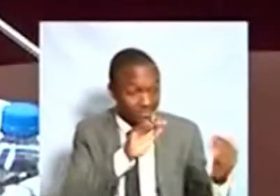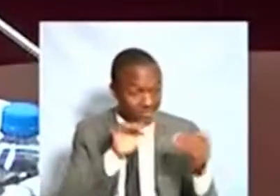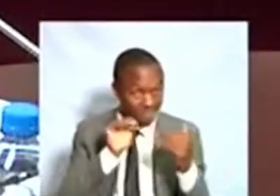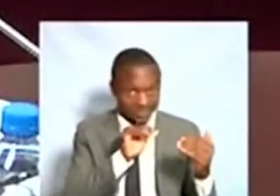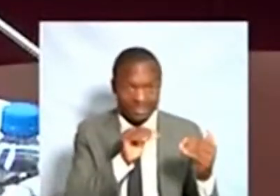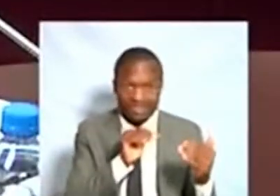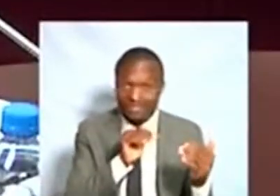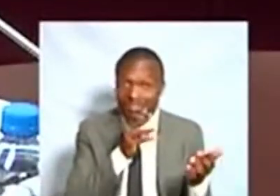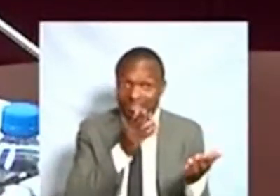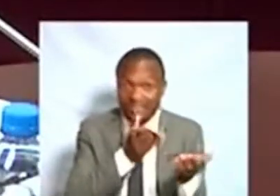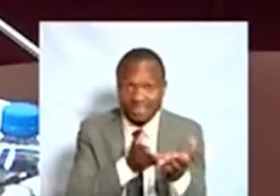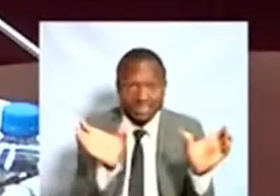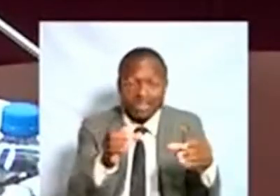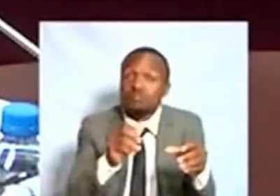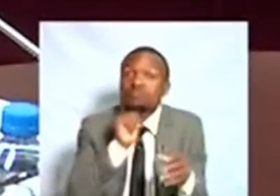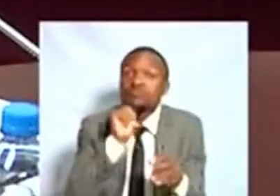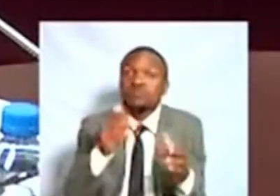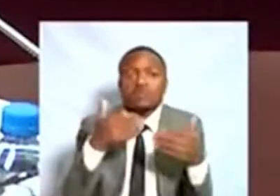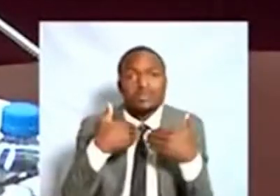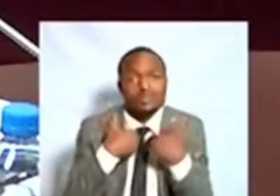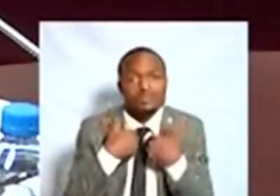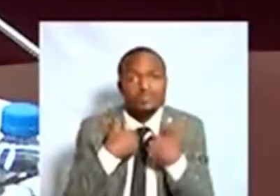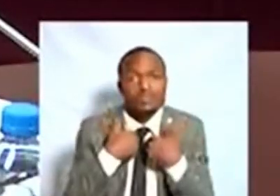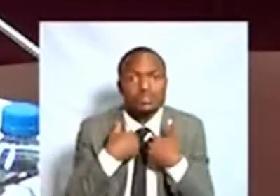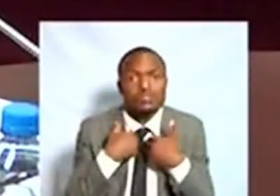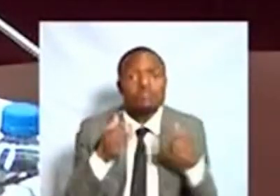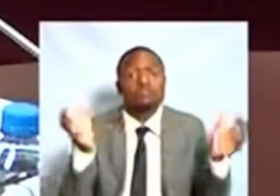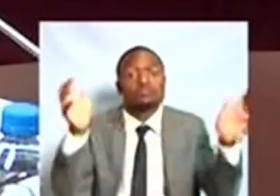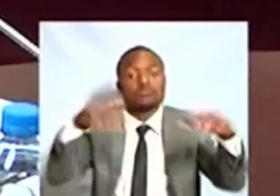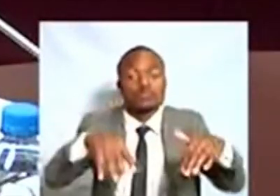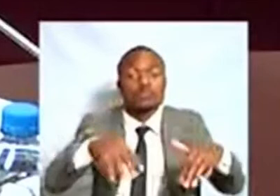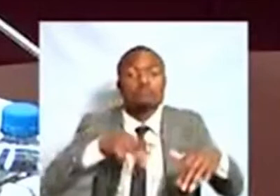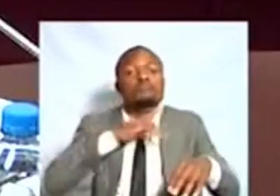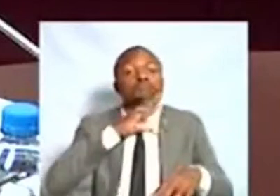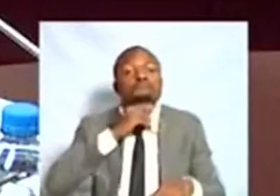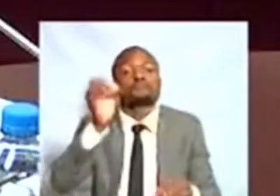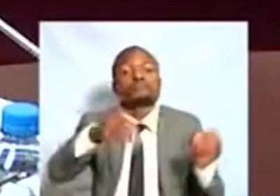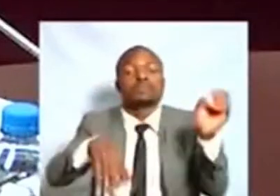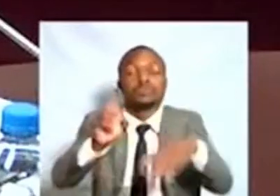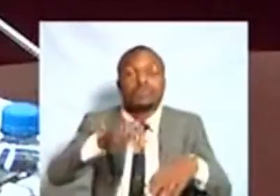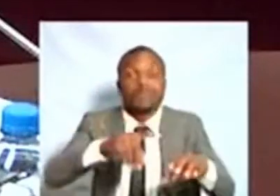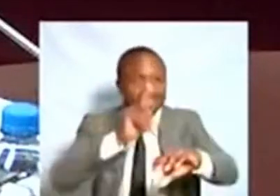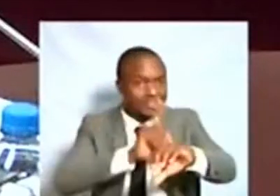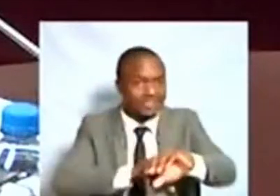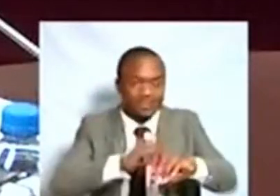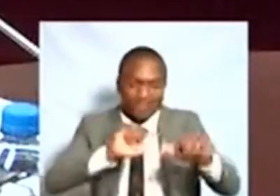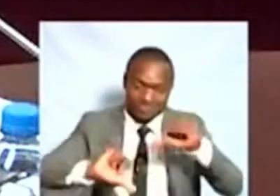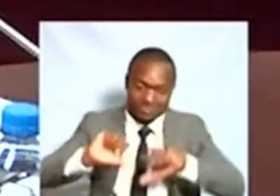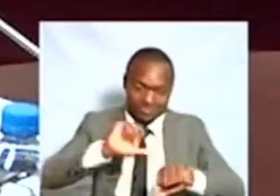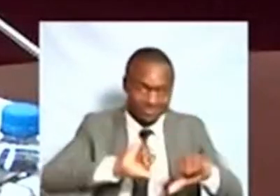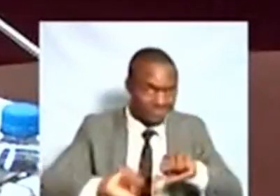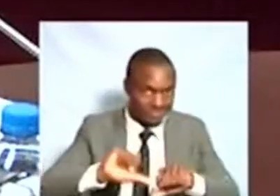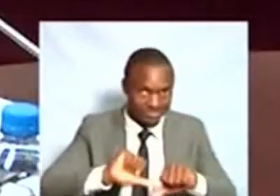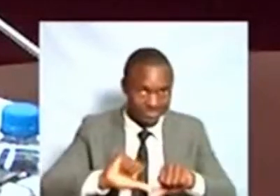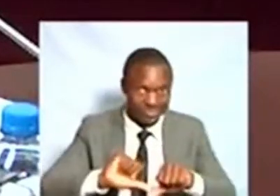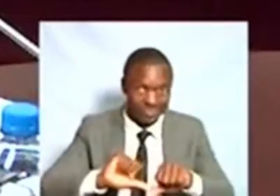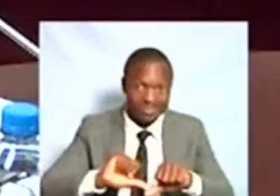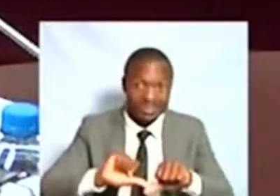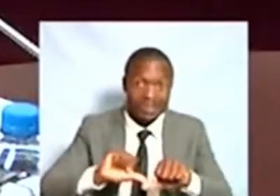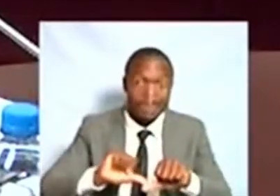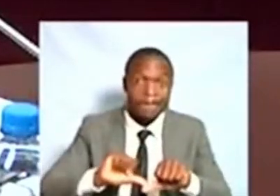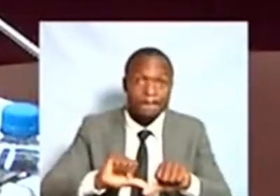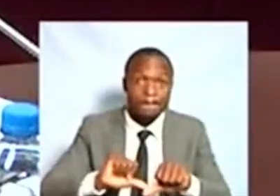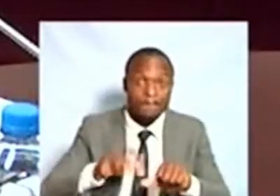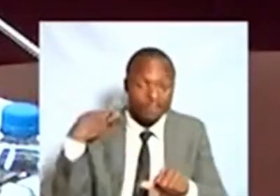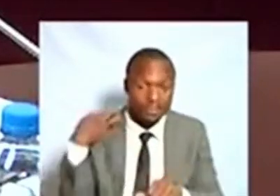the council did not have a designated area for the dump site as at the time of audit. The application for